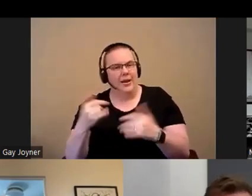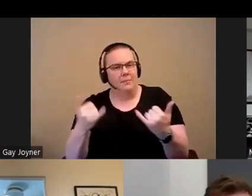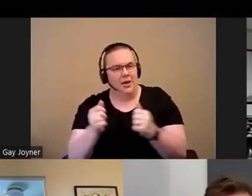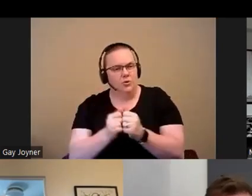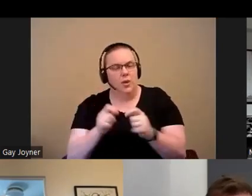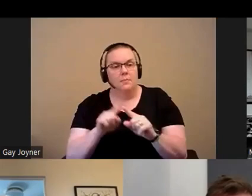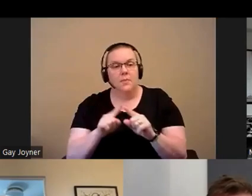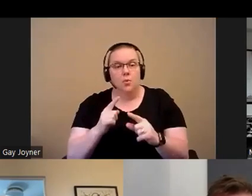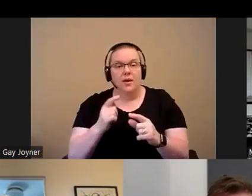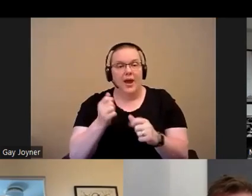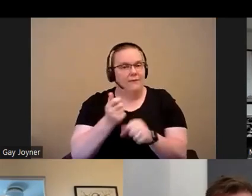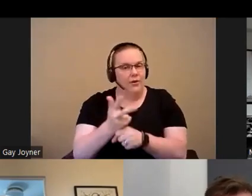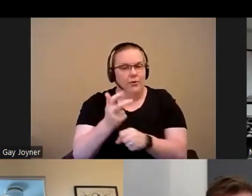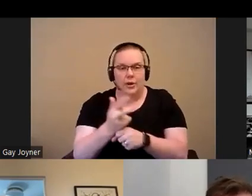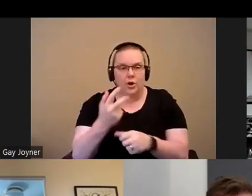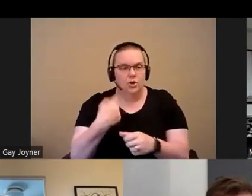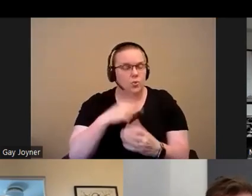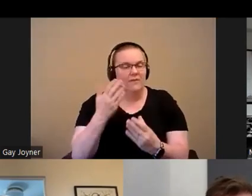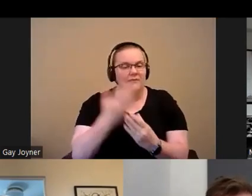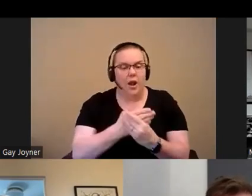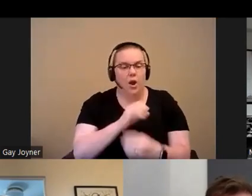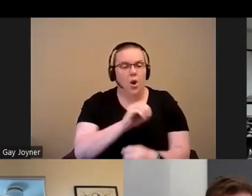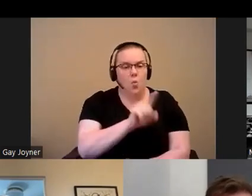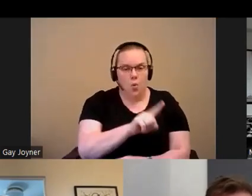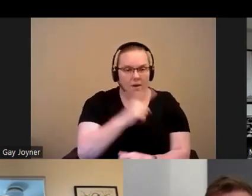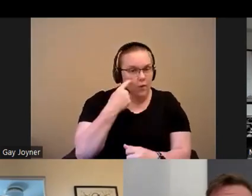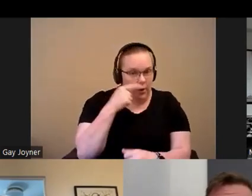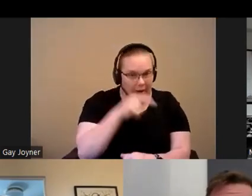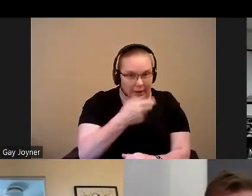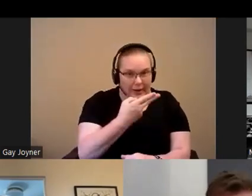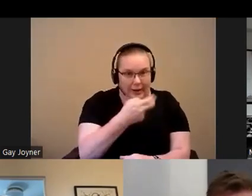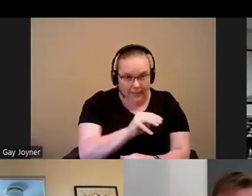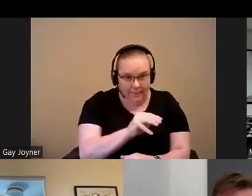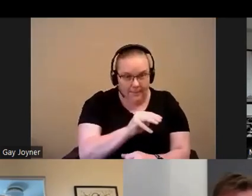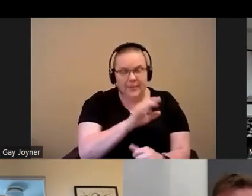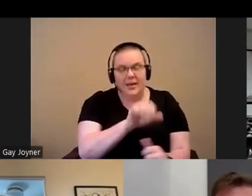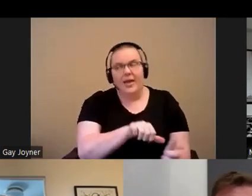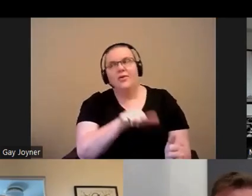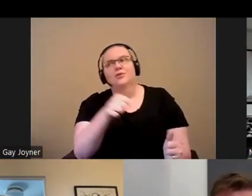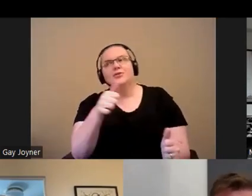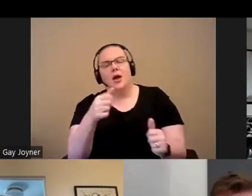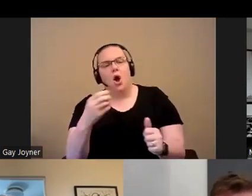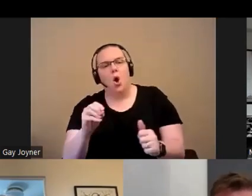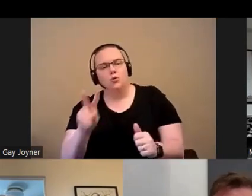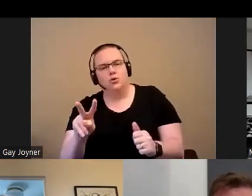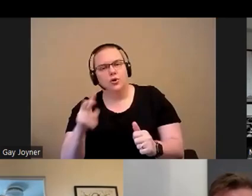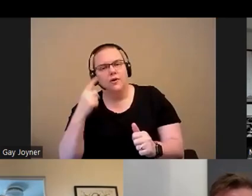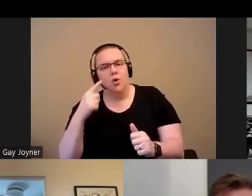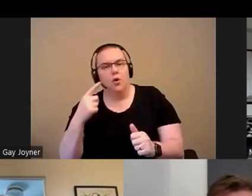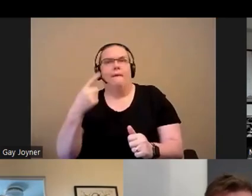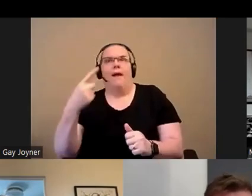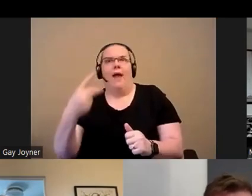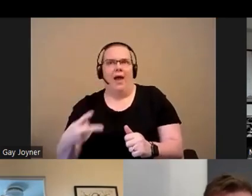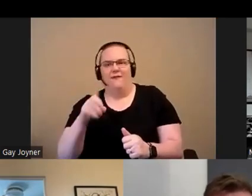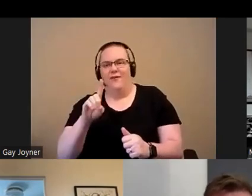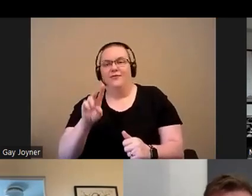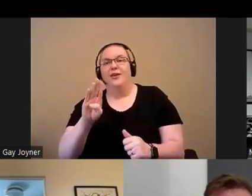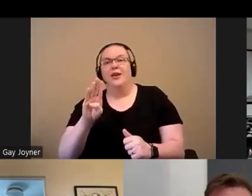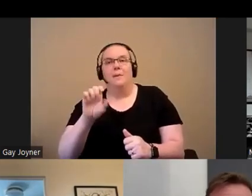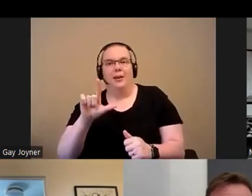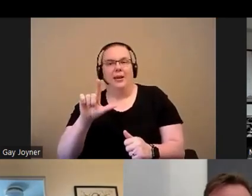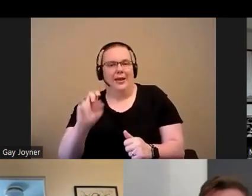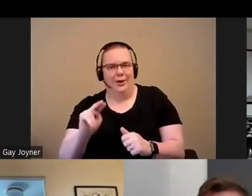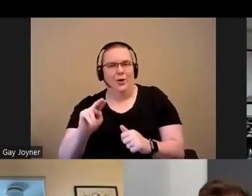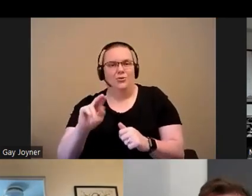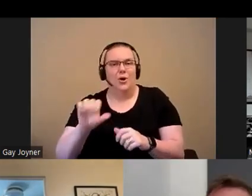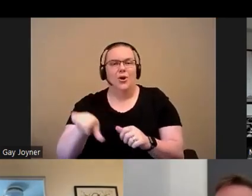an O1 for him and then an O2 for everybody else. It's like half of Dublin goes on this other O2.